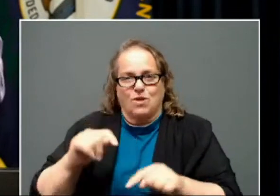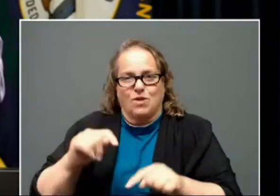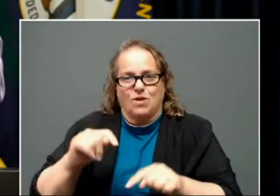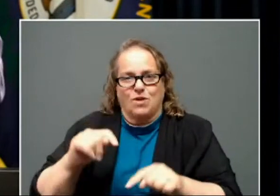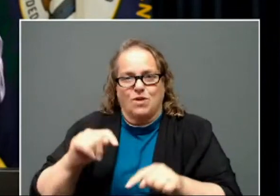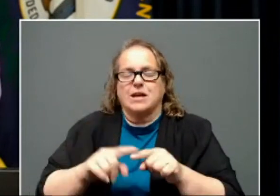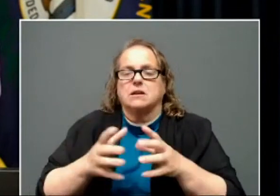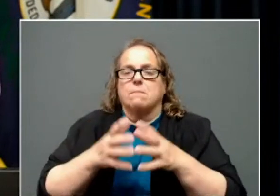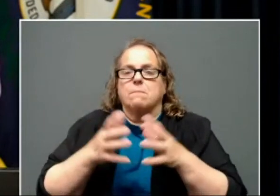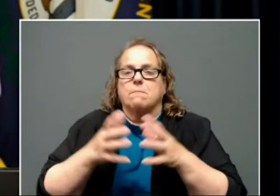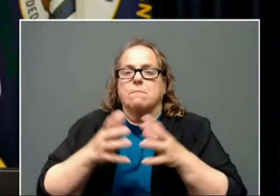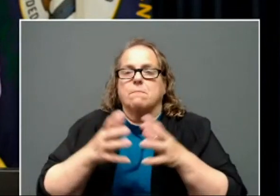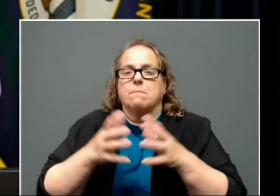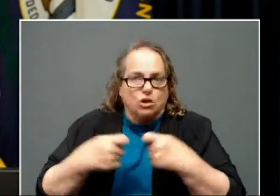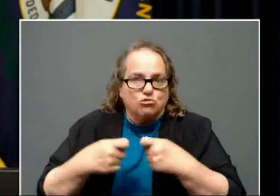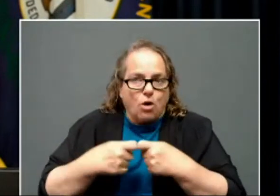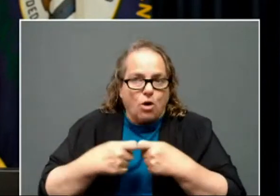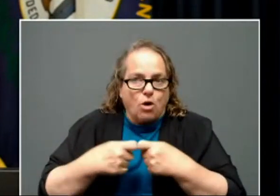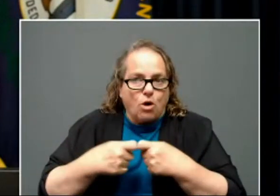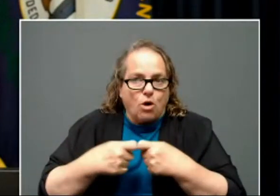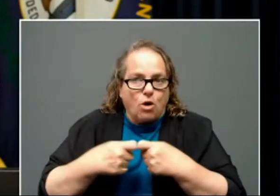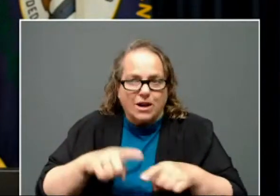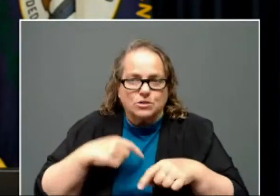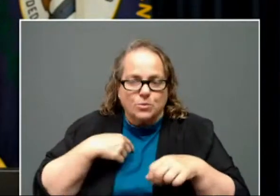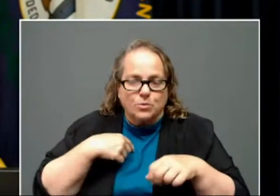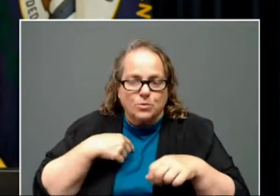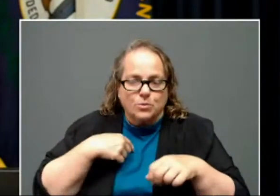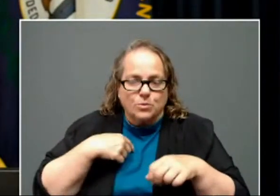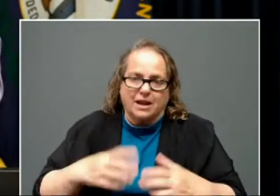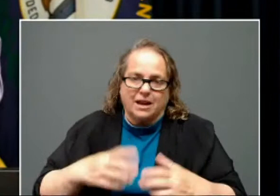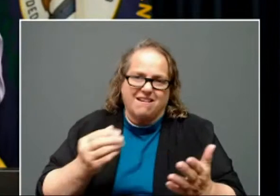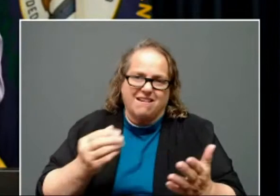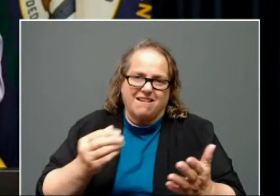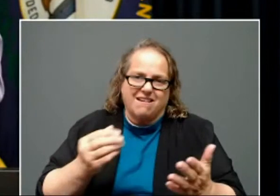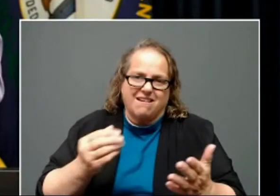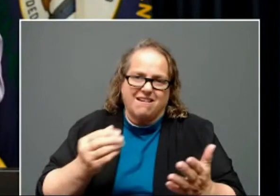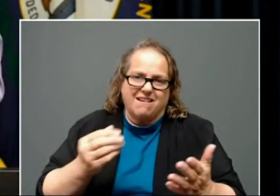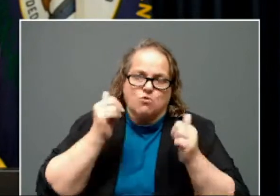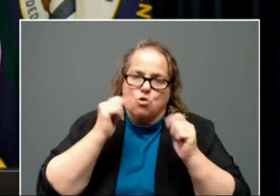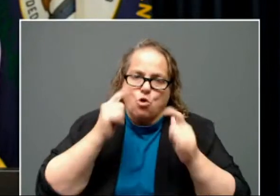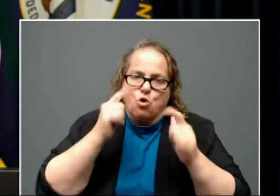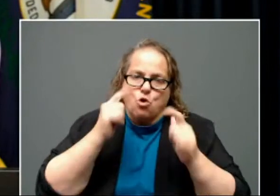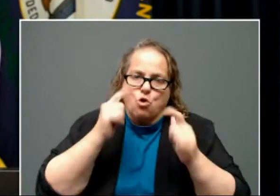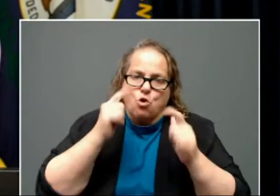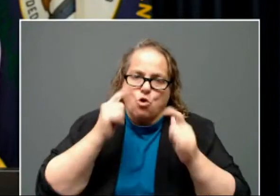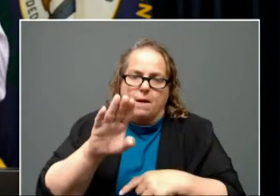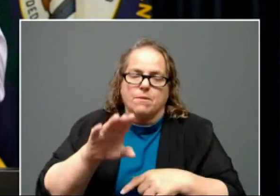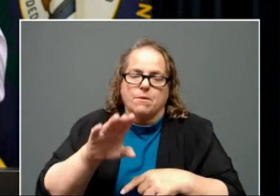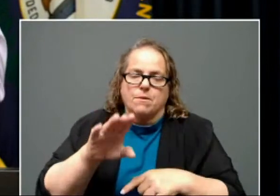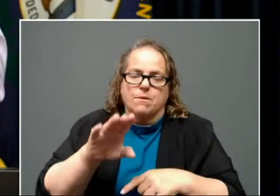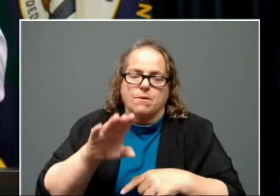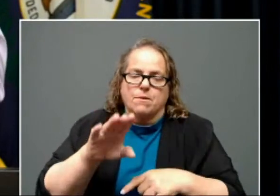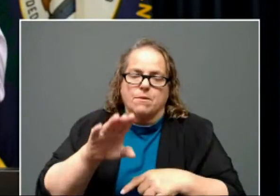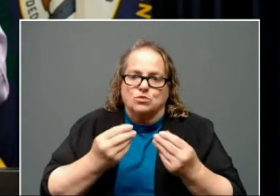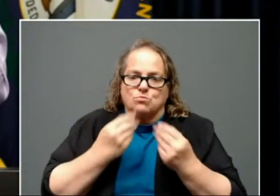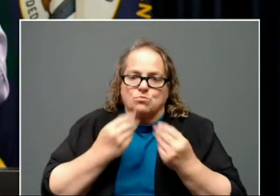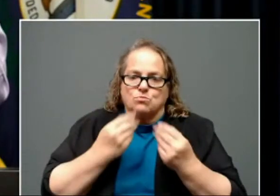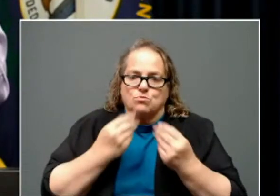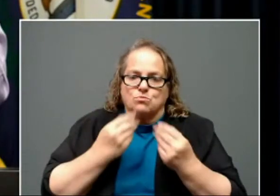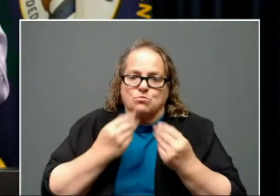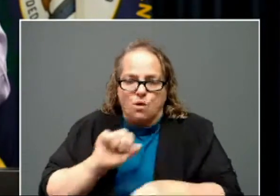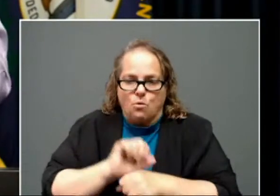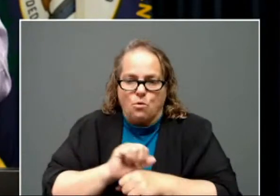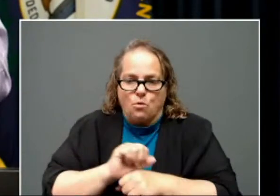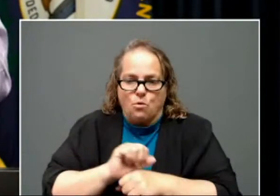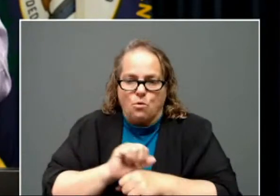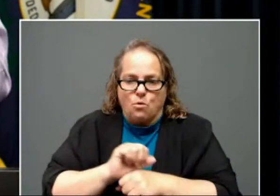had a fantastic journey here, and thank you to all the lab service providers who've worked with us on this, and a hat tip to